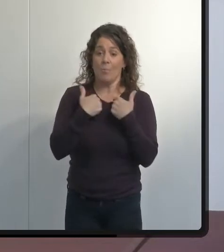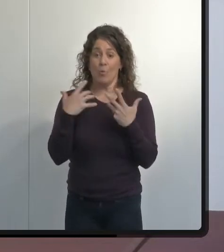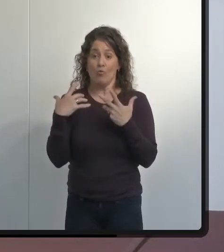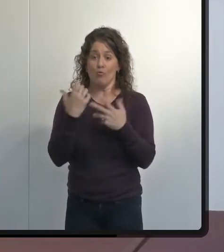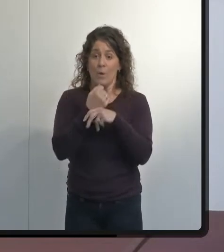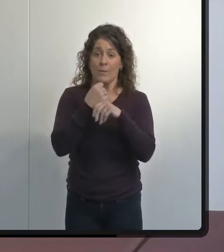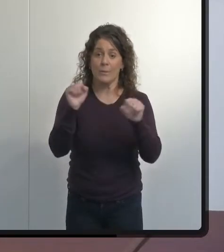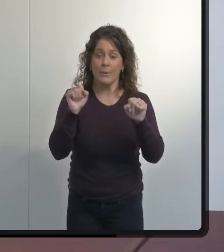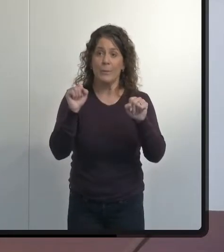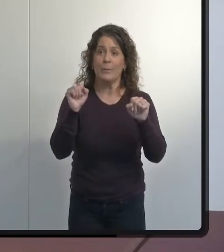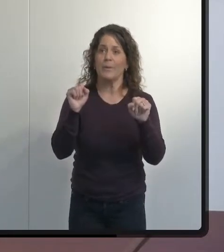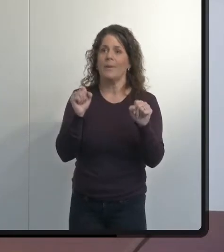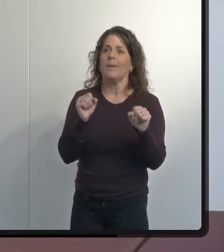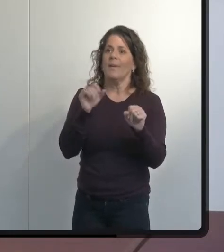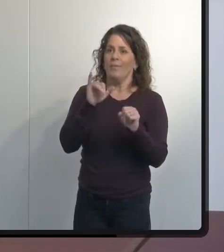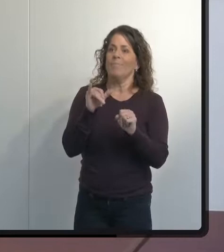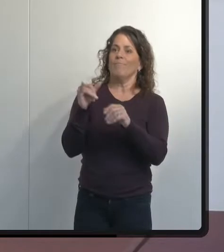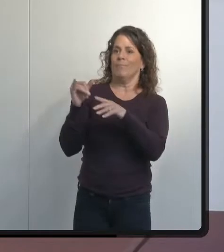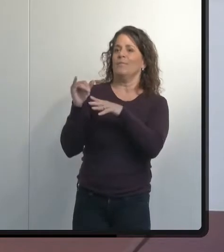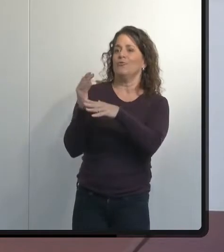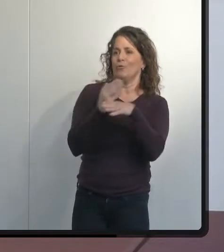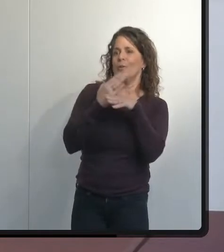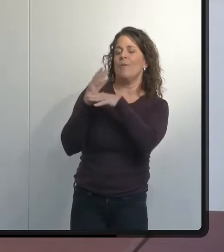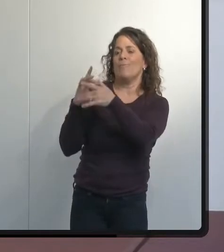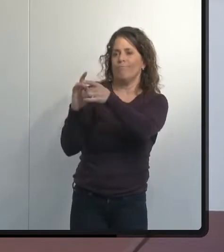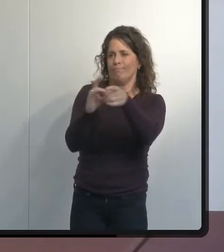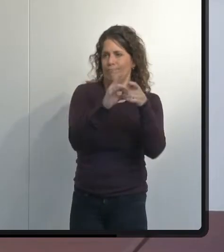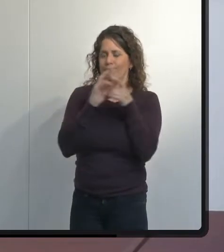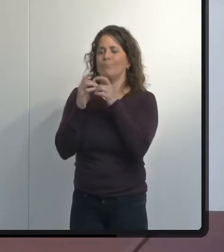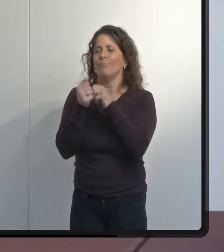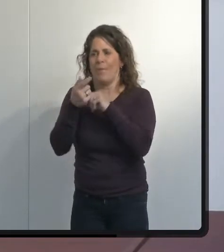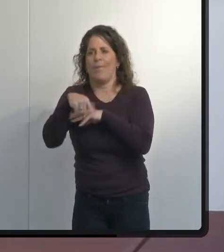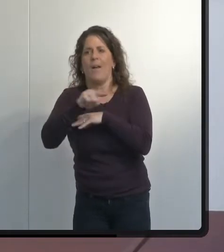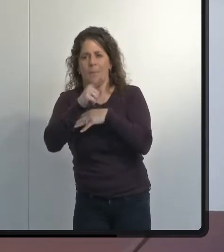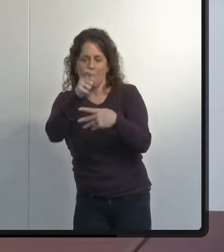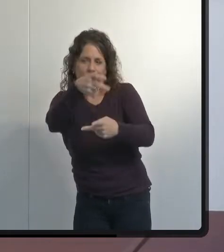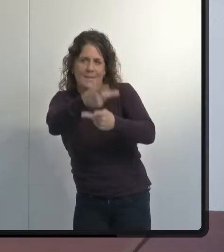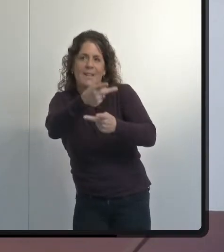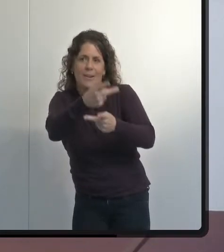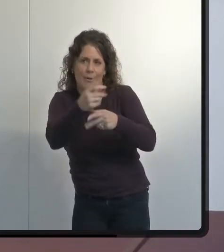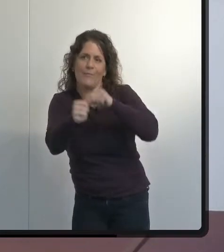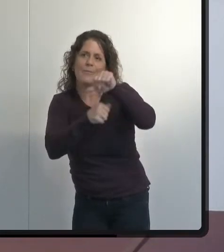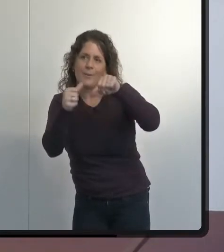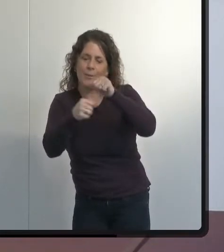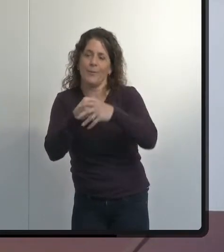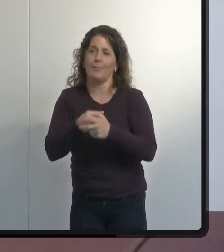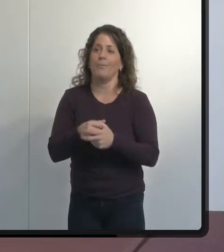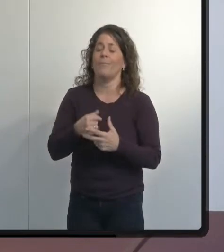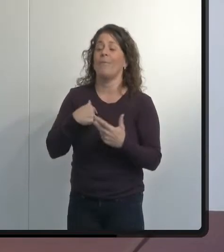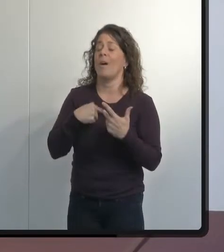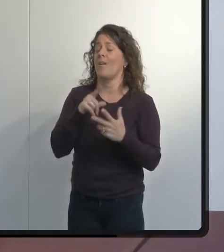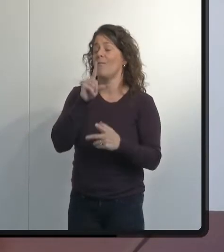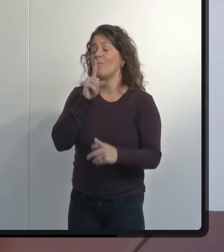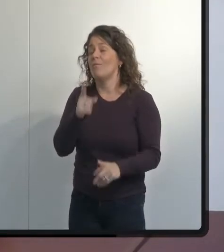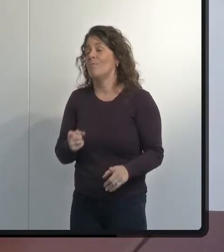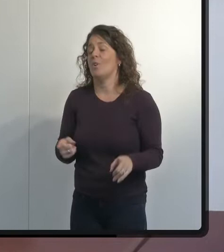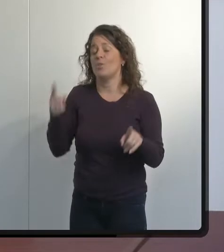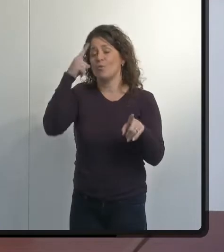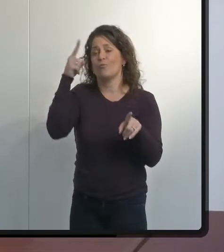displays the best of humanity and our shared connection. I wholeheartedly agree and hope you can help them with this important